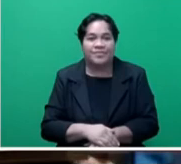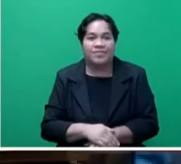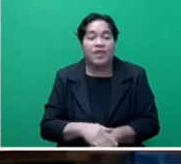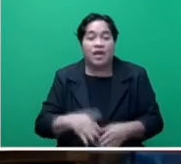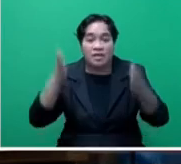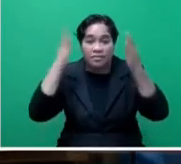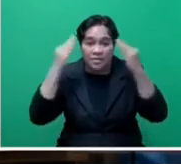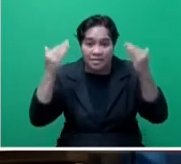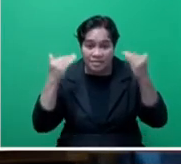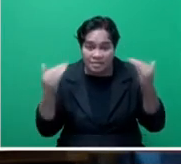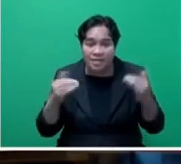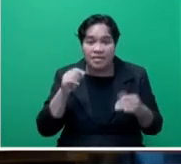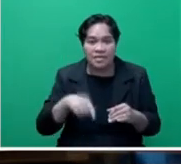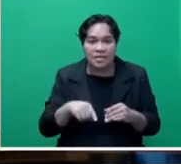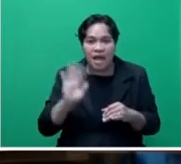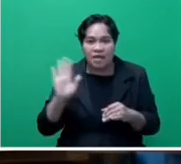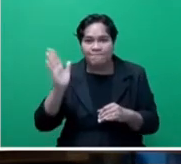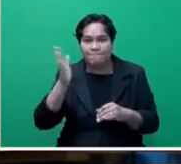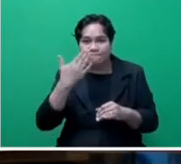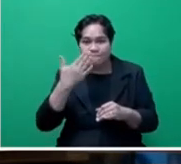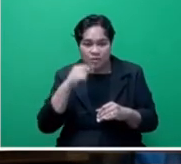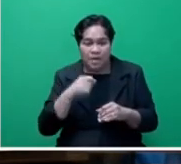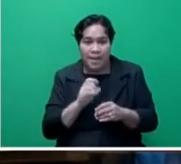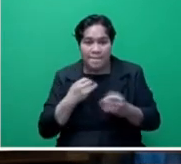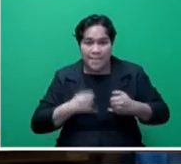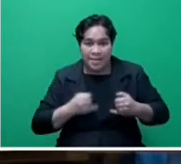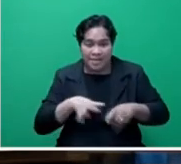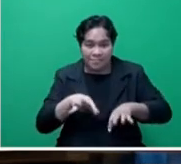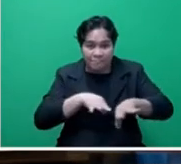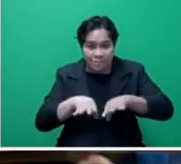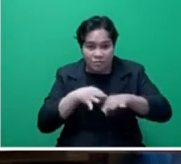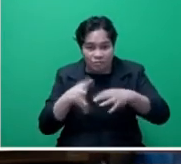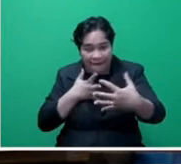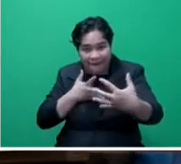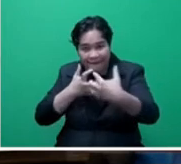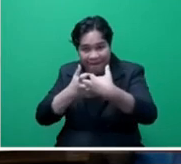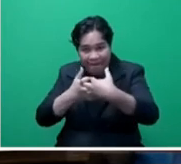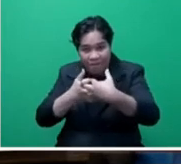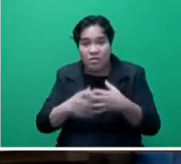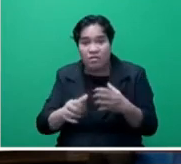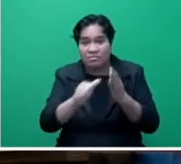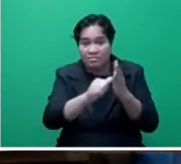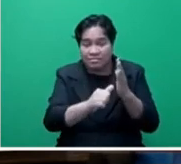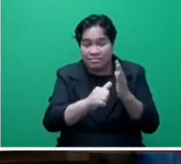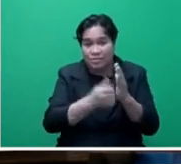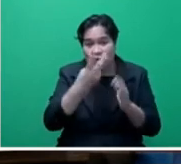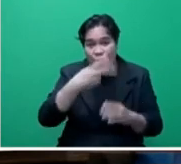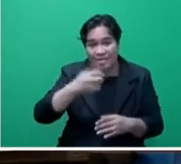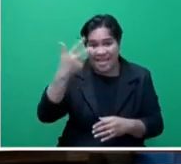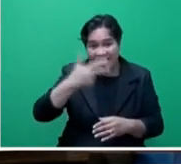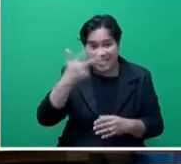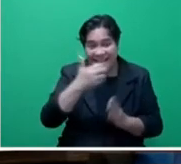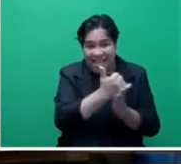sir, an output of the implementation plan aligned to the Disability Act 2018 was the launch of the National Disability